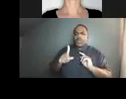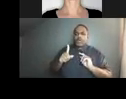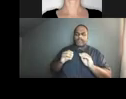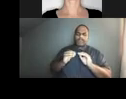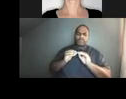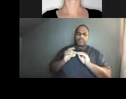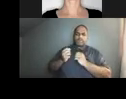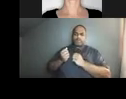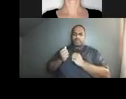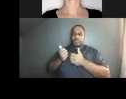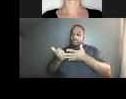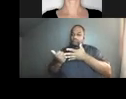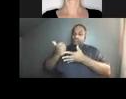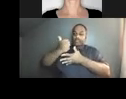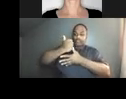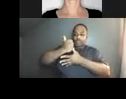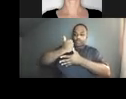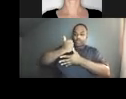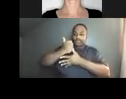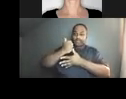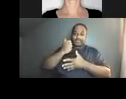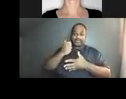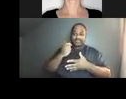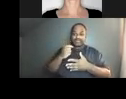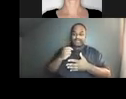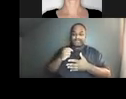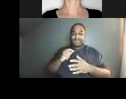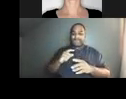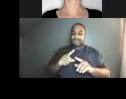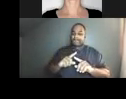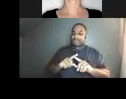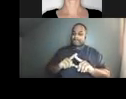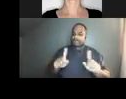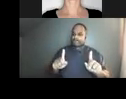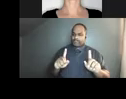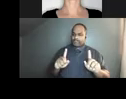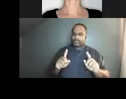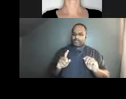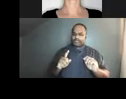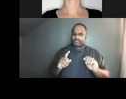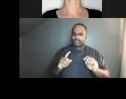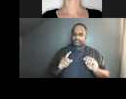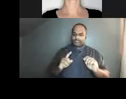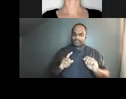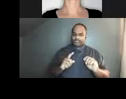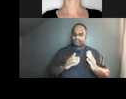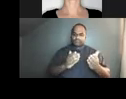maybe prioritized matter. But if we use an approach